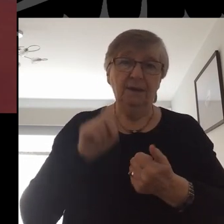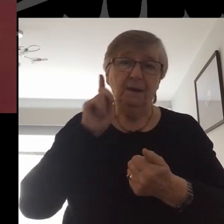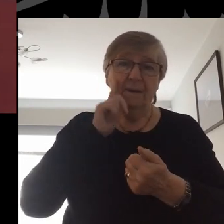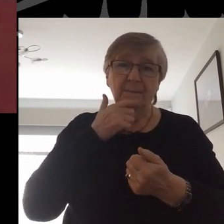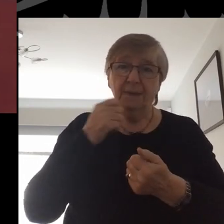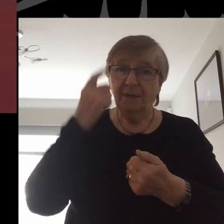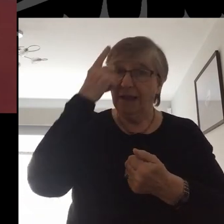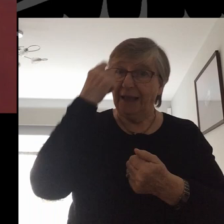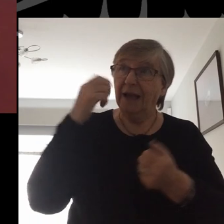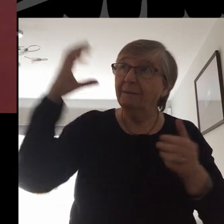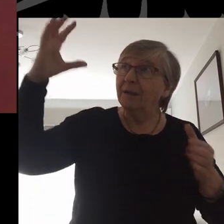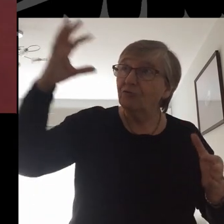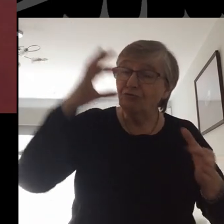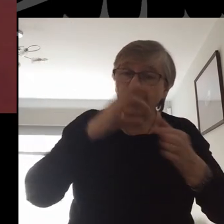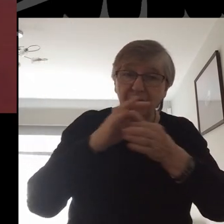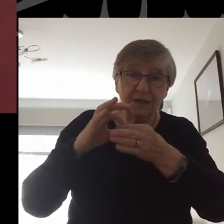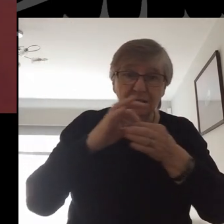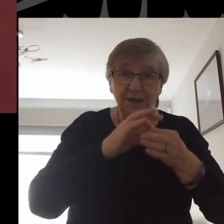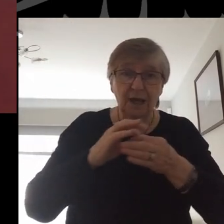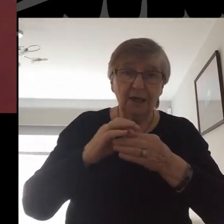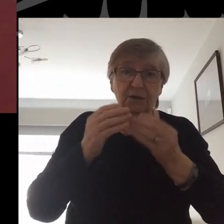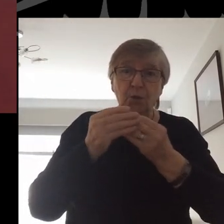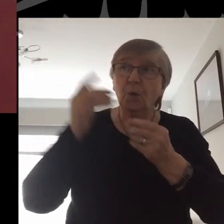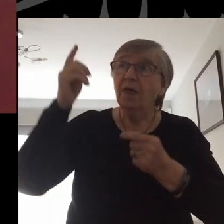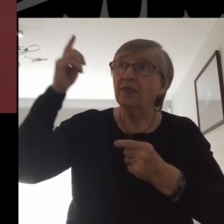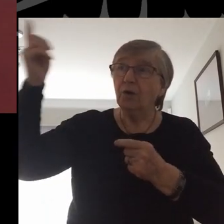People can be reconciled to God, and without that